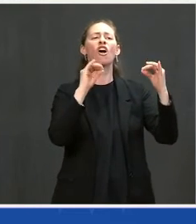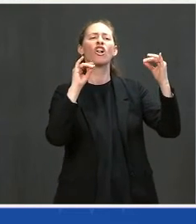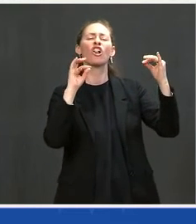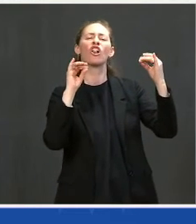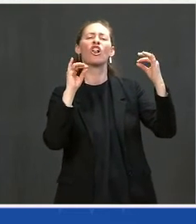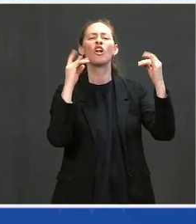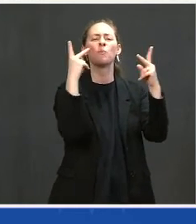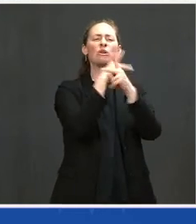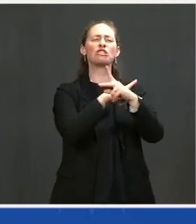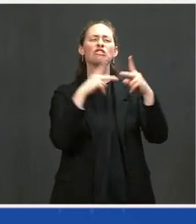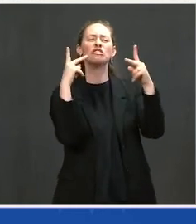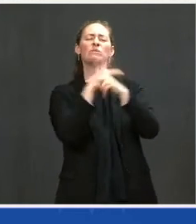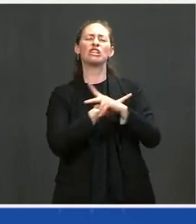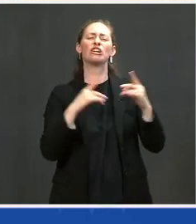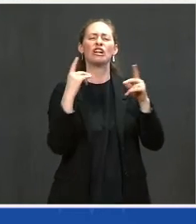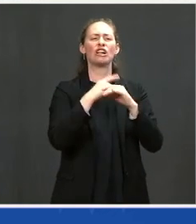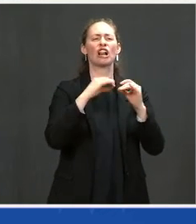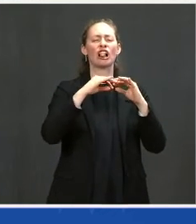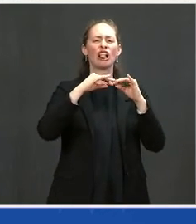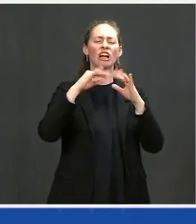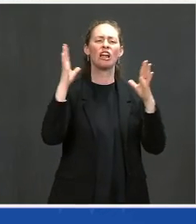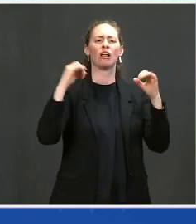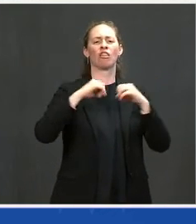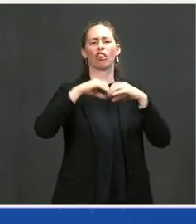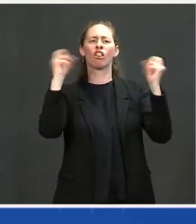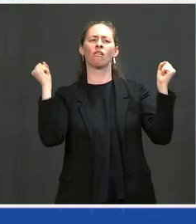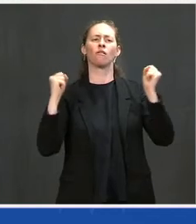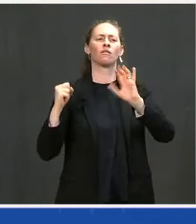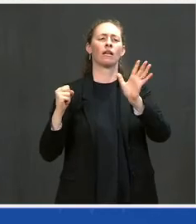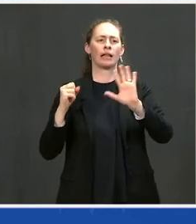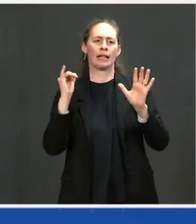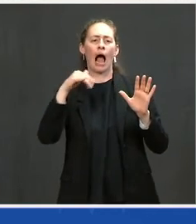be steep competition.